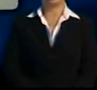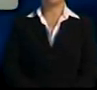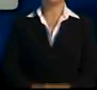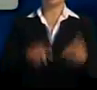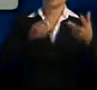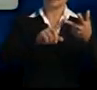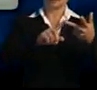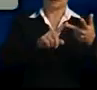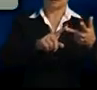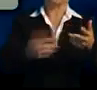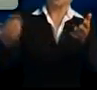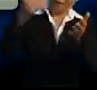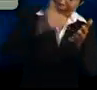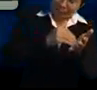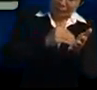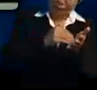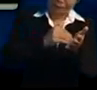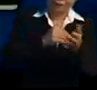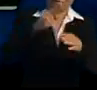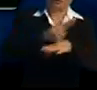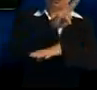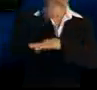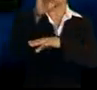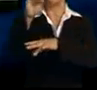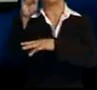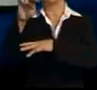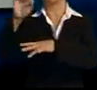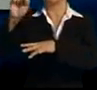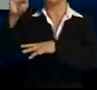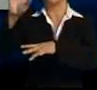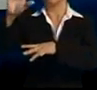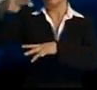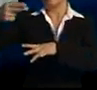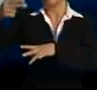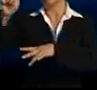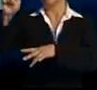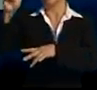Thirdly, we repeat again using iron sulfate.